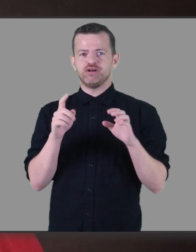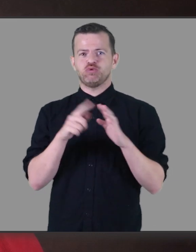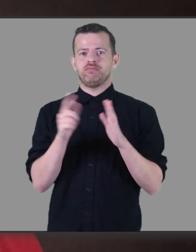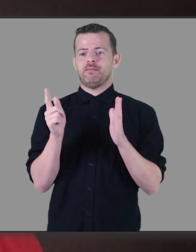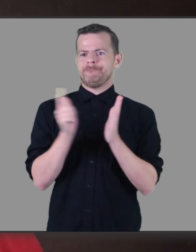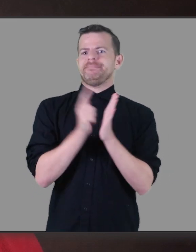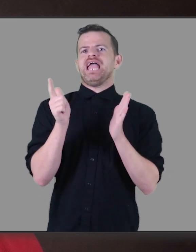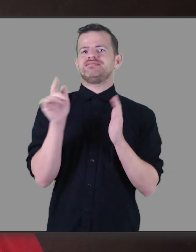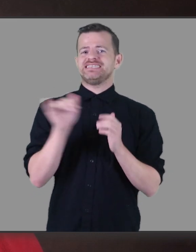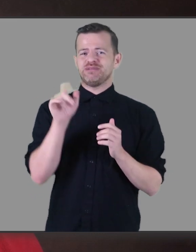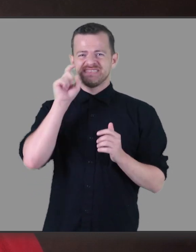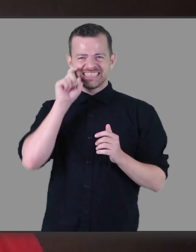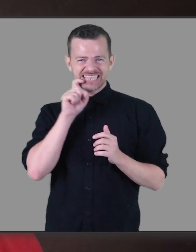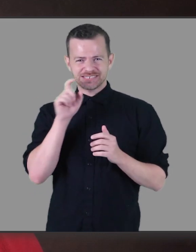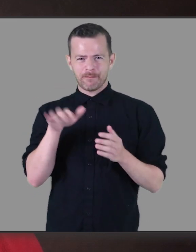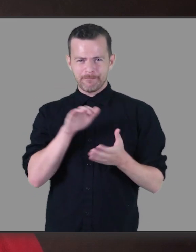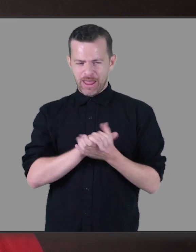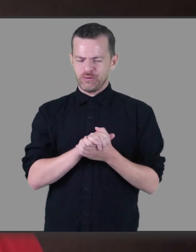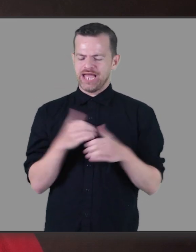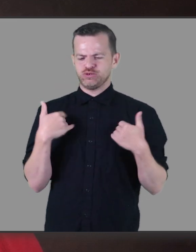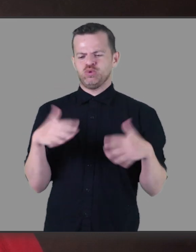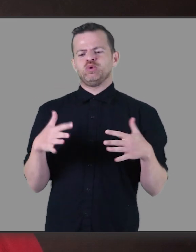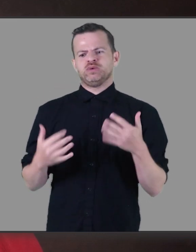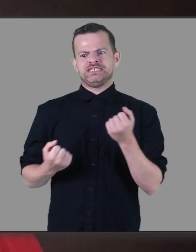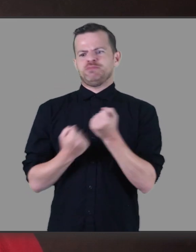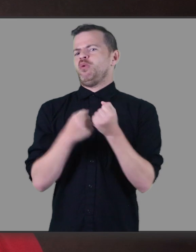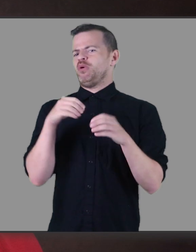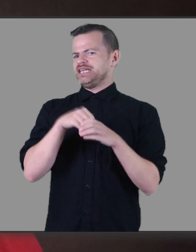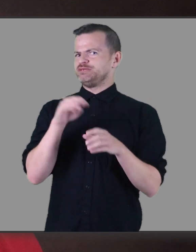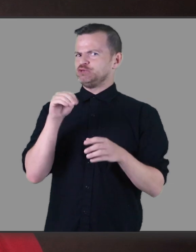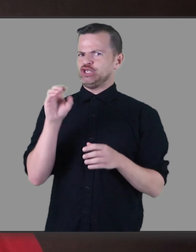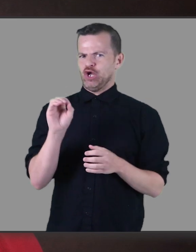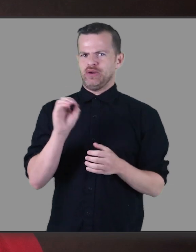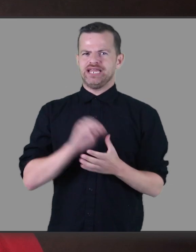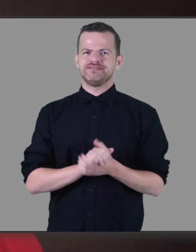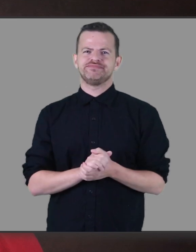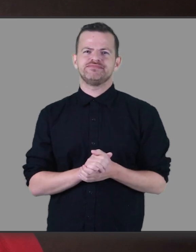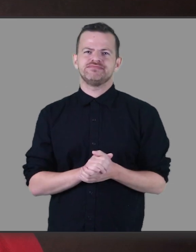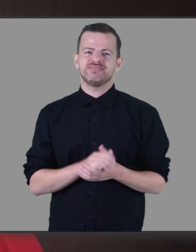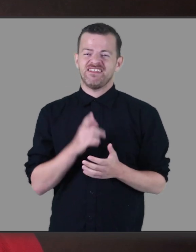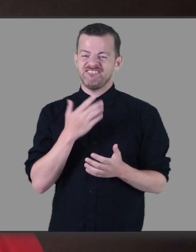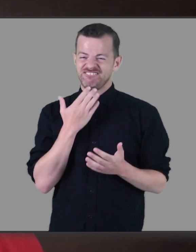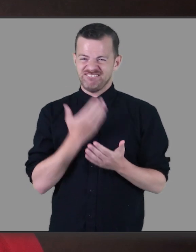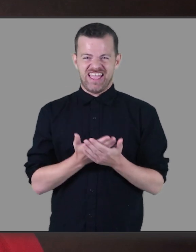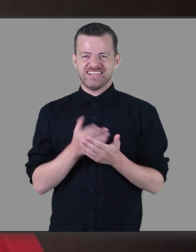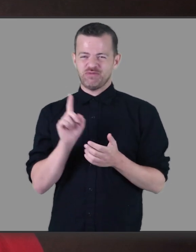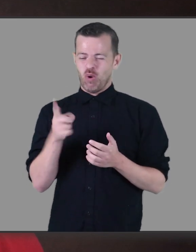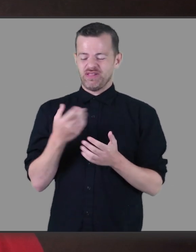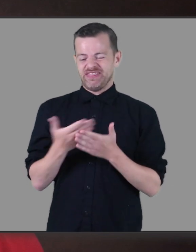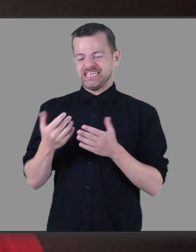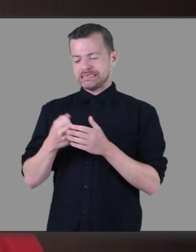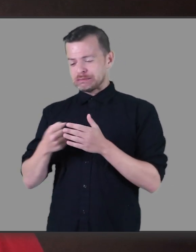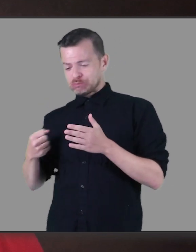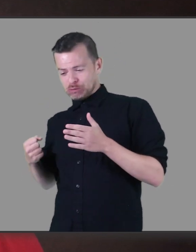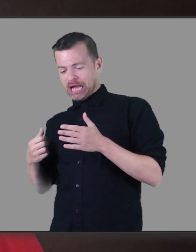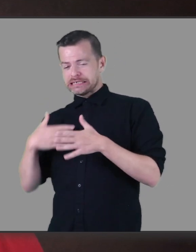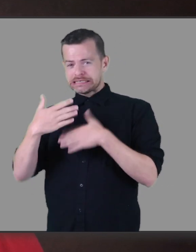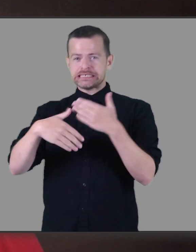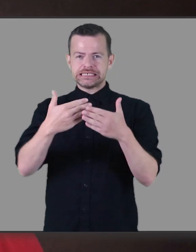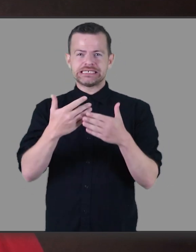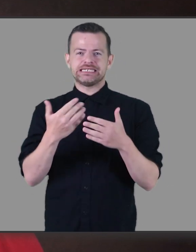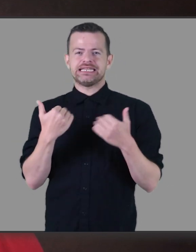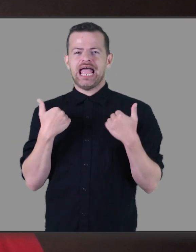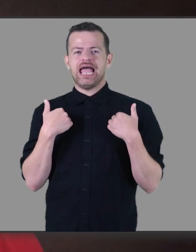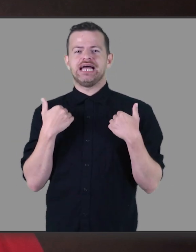The effort to ban same-sex marriage had widespread support in Missouri. In fact, the only